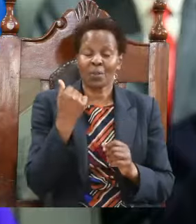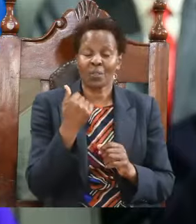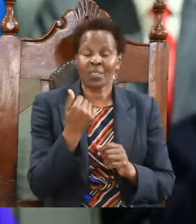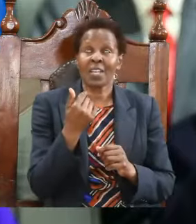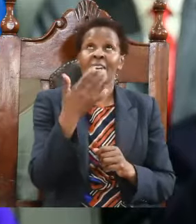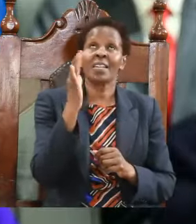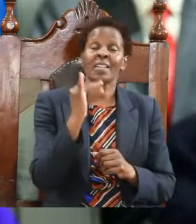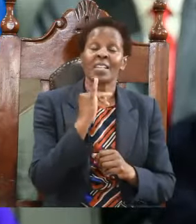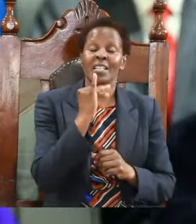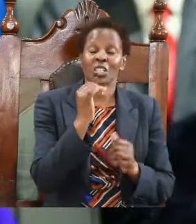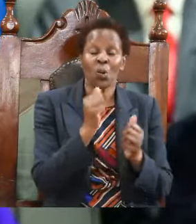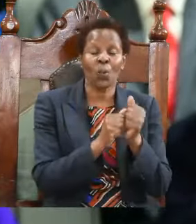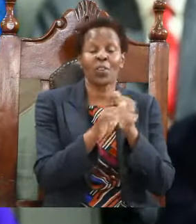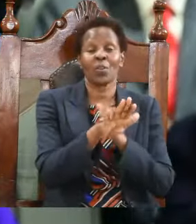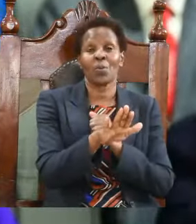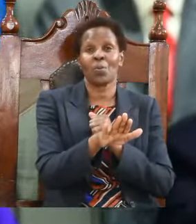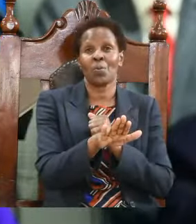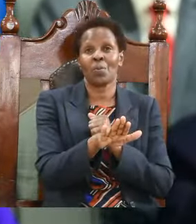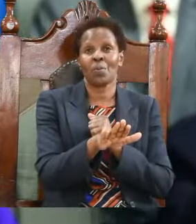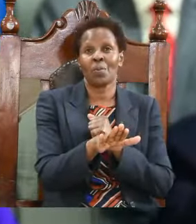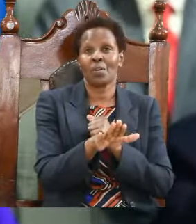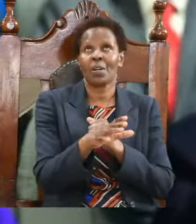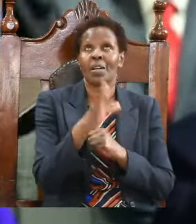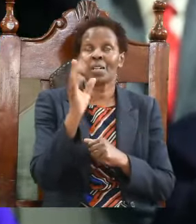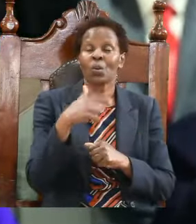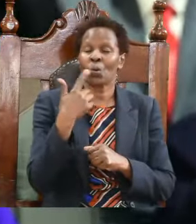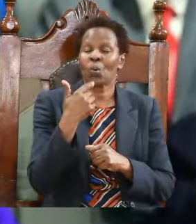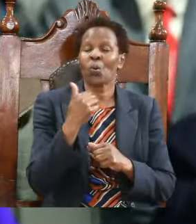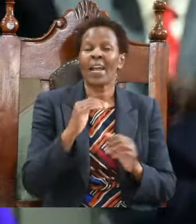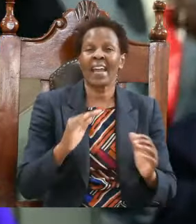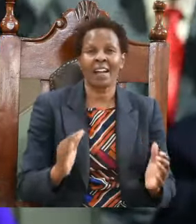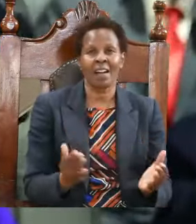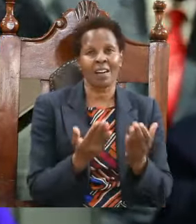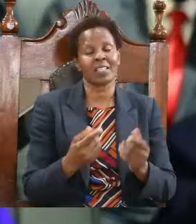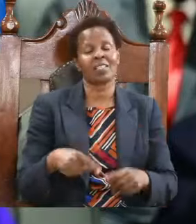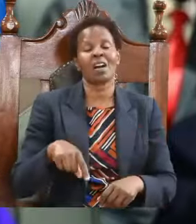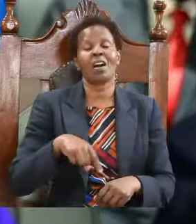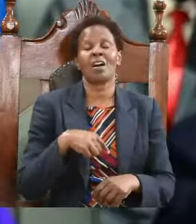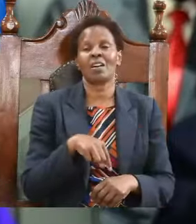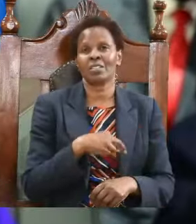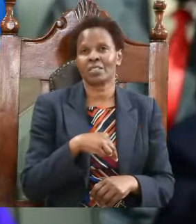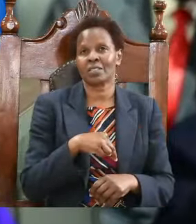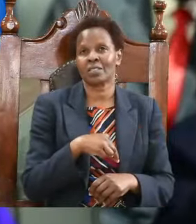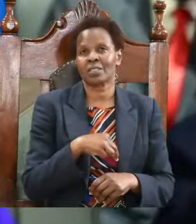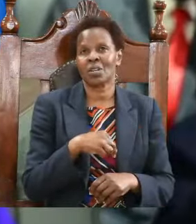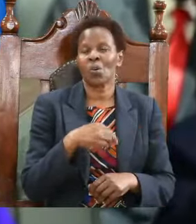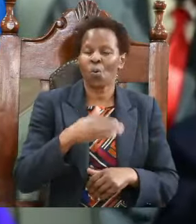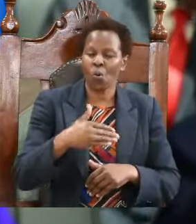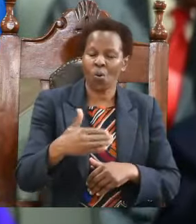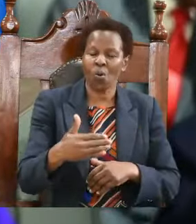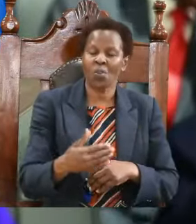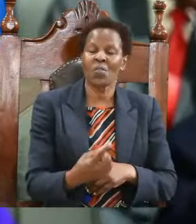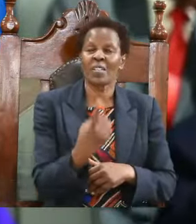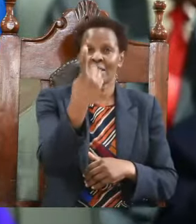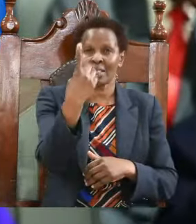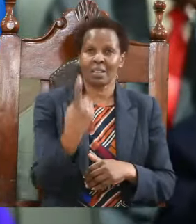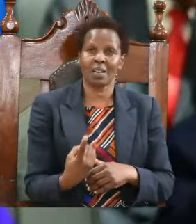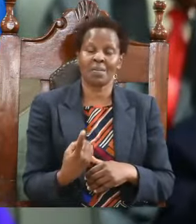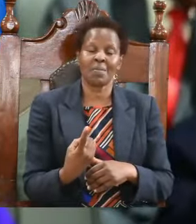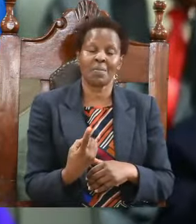God who speaks to us, who encourages us, who always comes at the